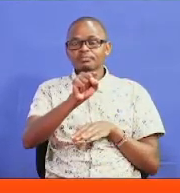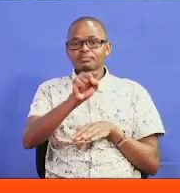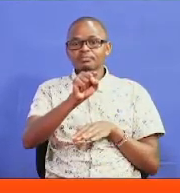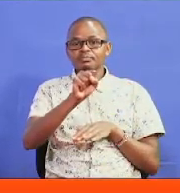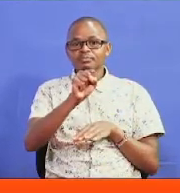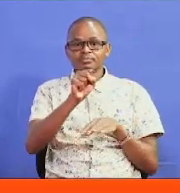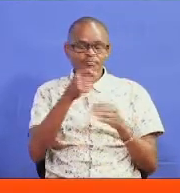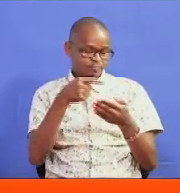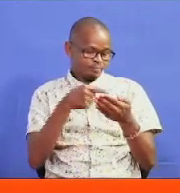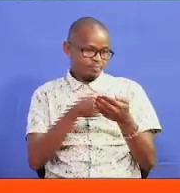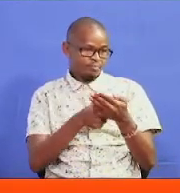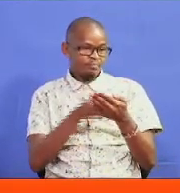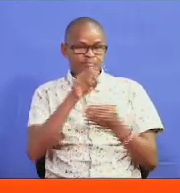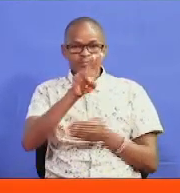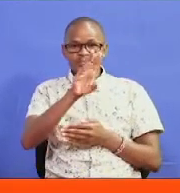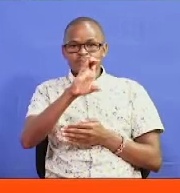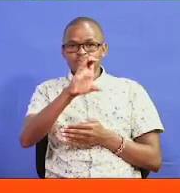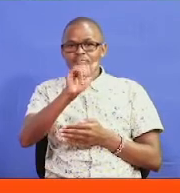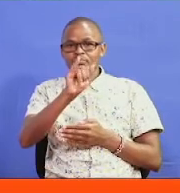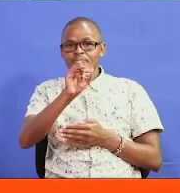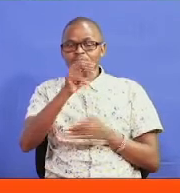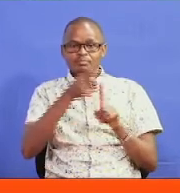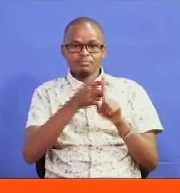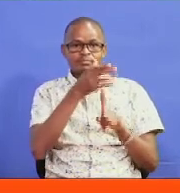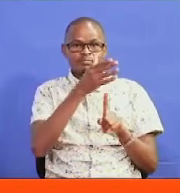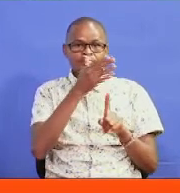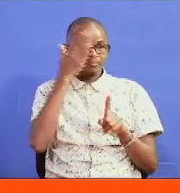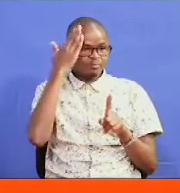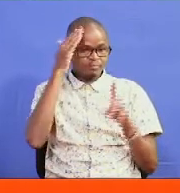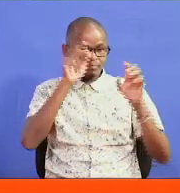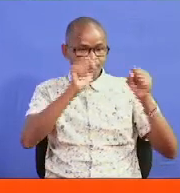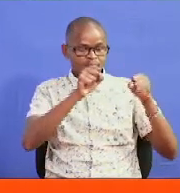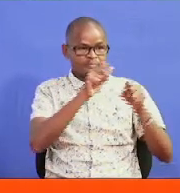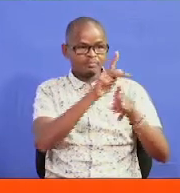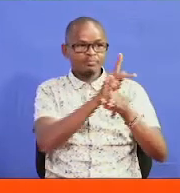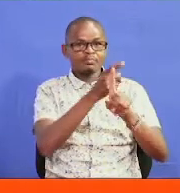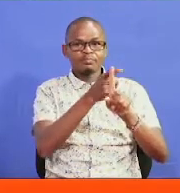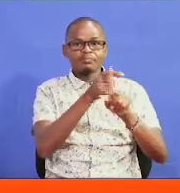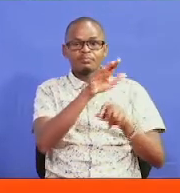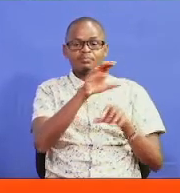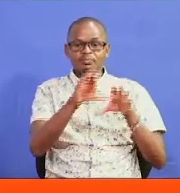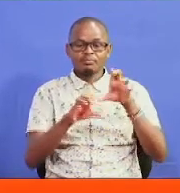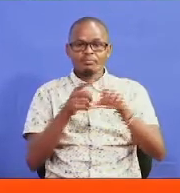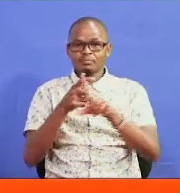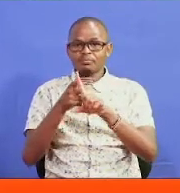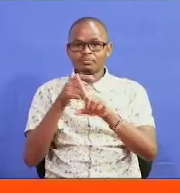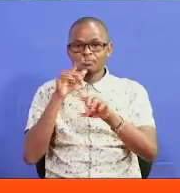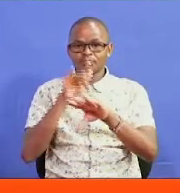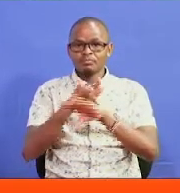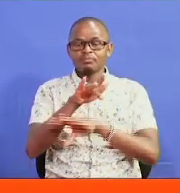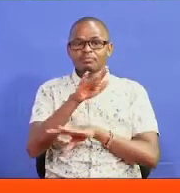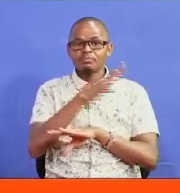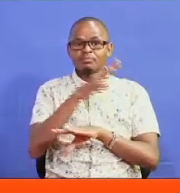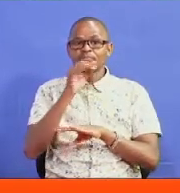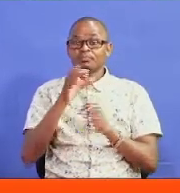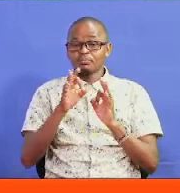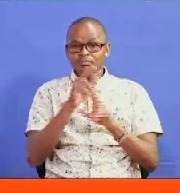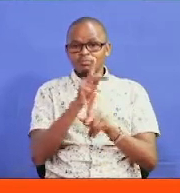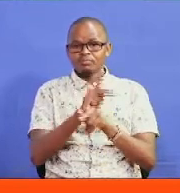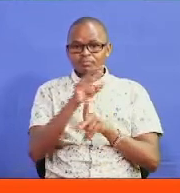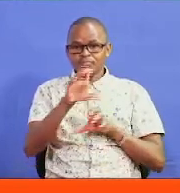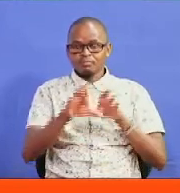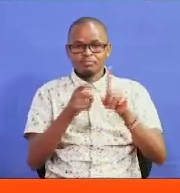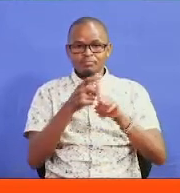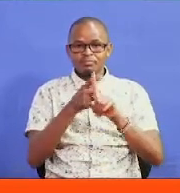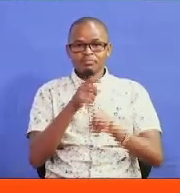animals vaccinated, so that from this you can be able to prevent, for your animals from being infected. And if you prevent your